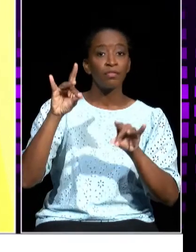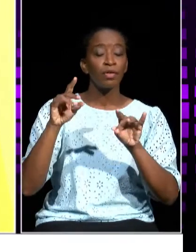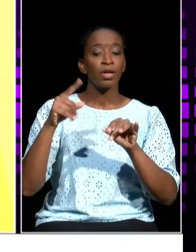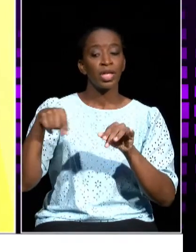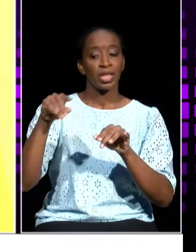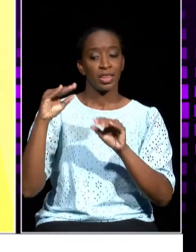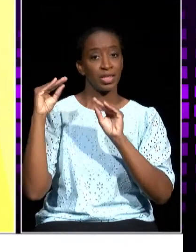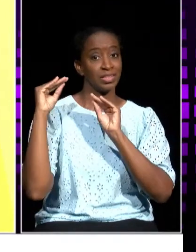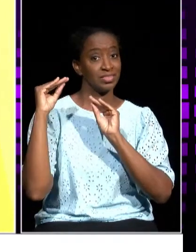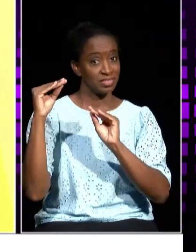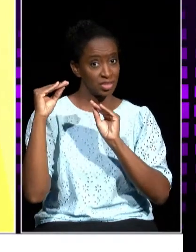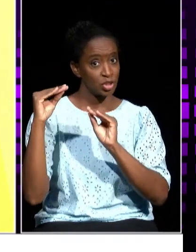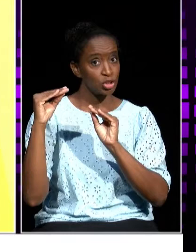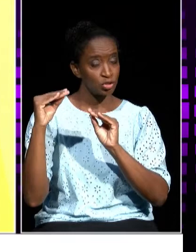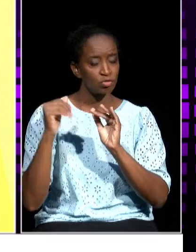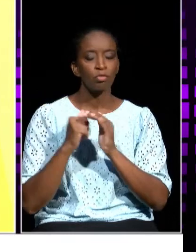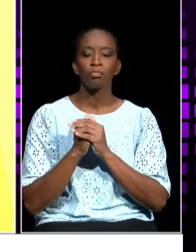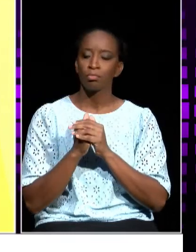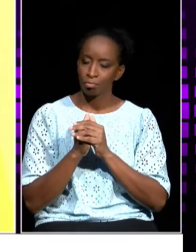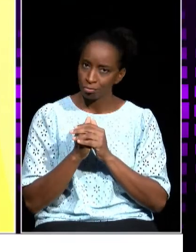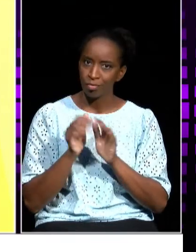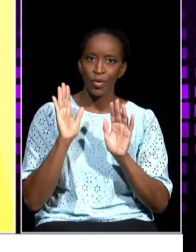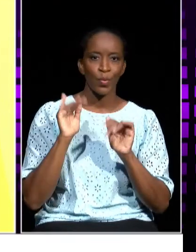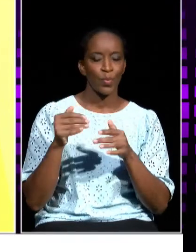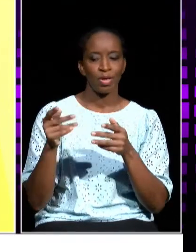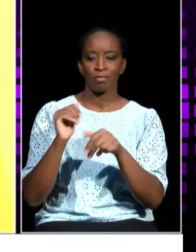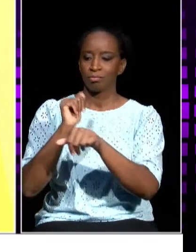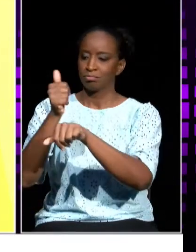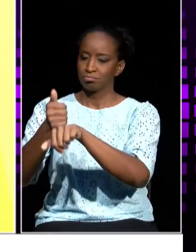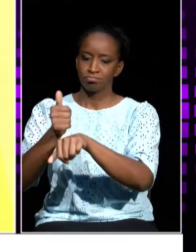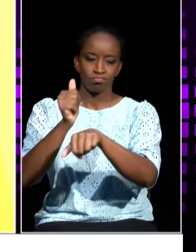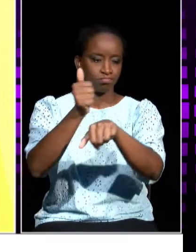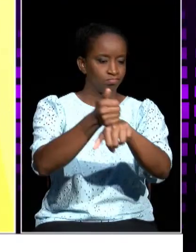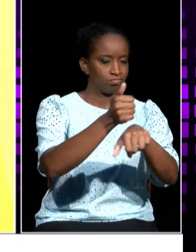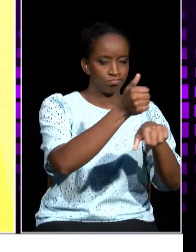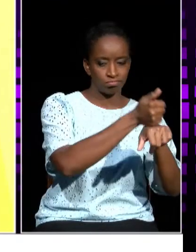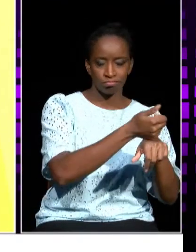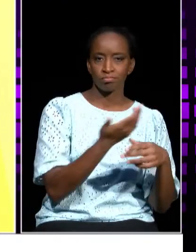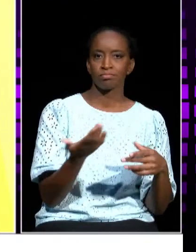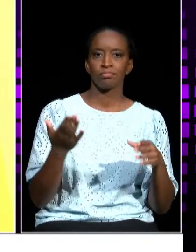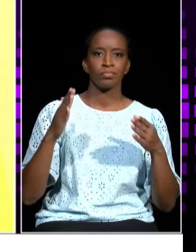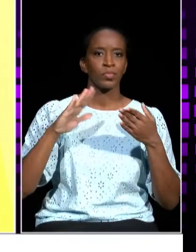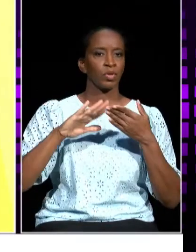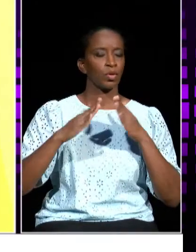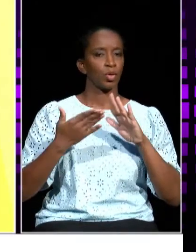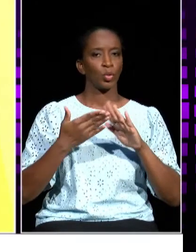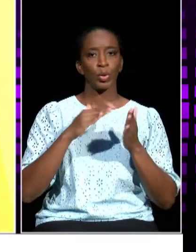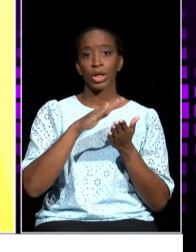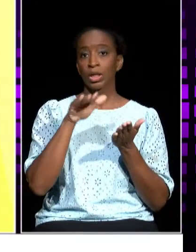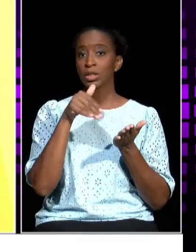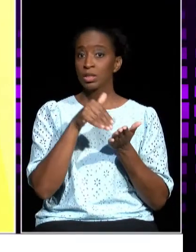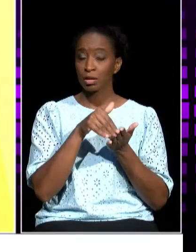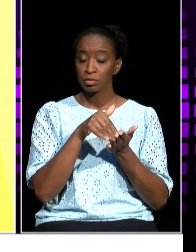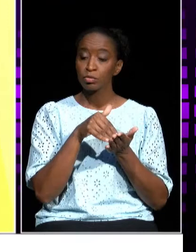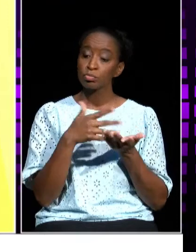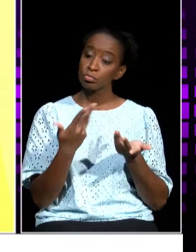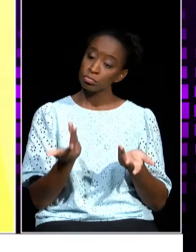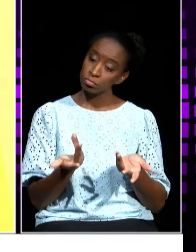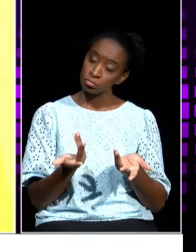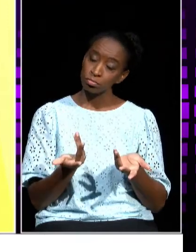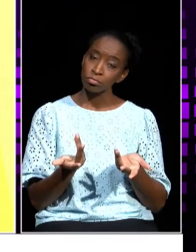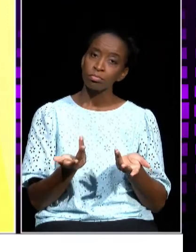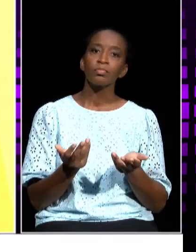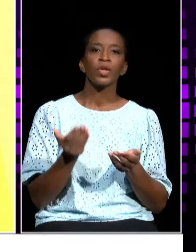We have community centers within the country that, in my opinion, we need to